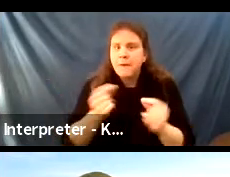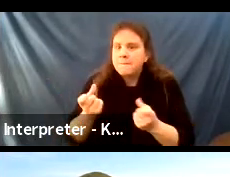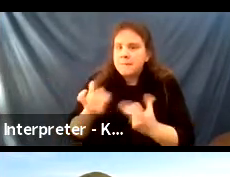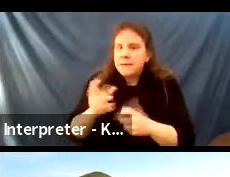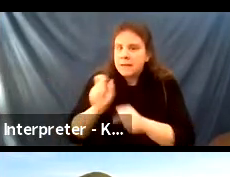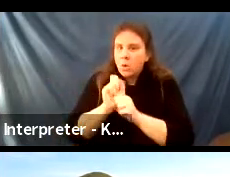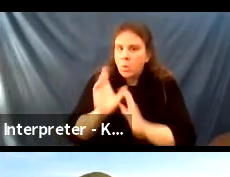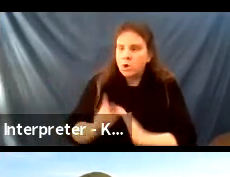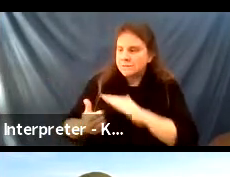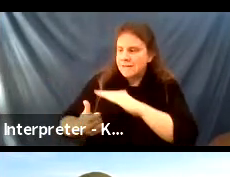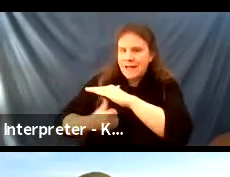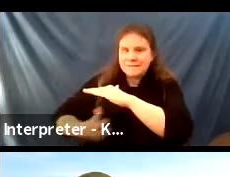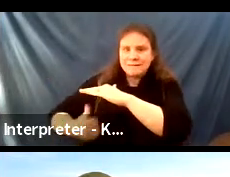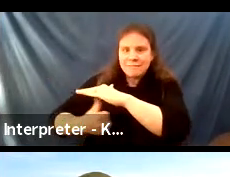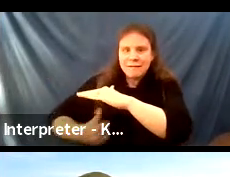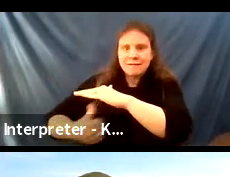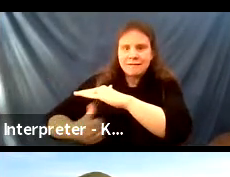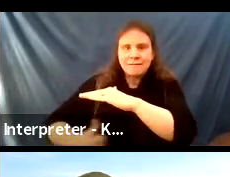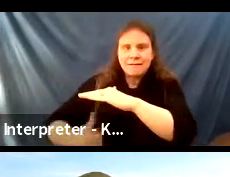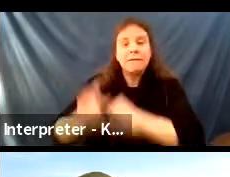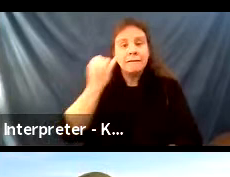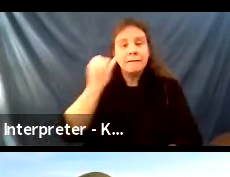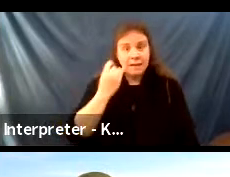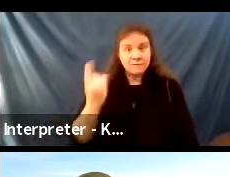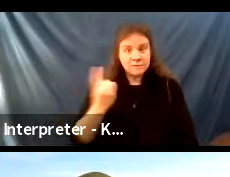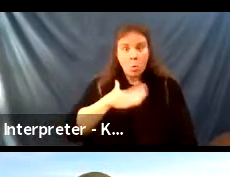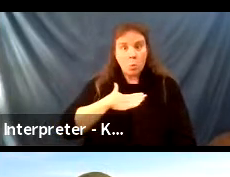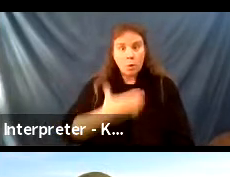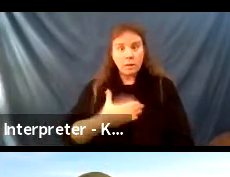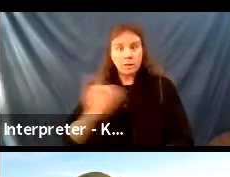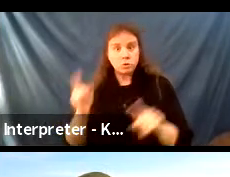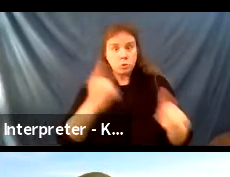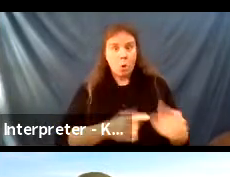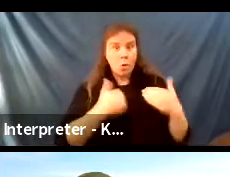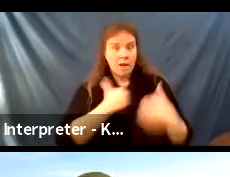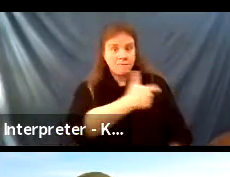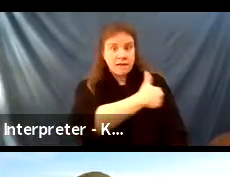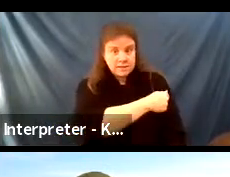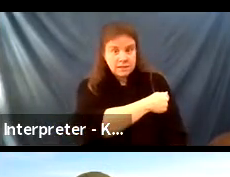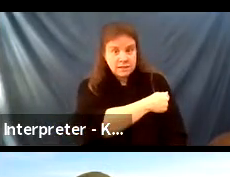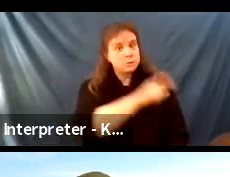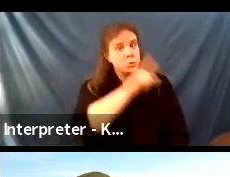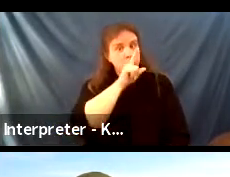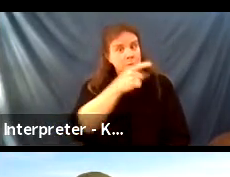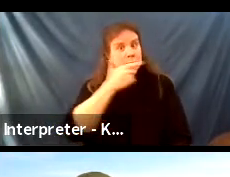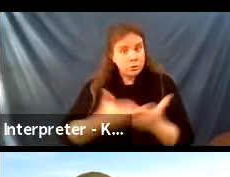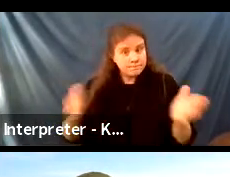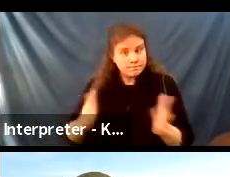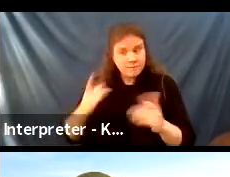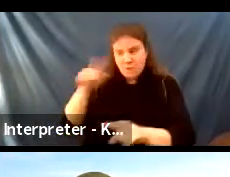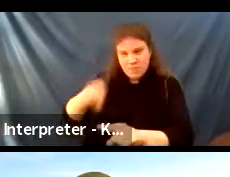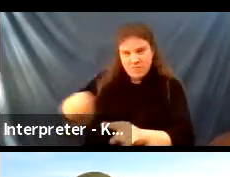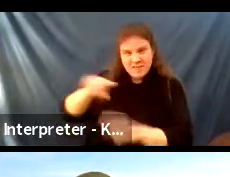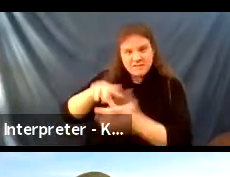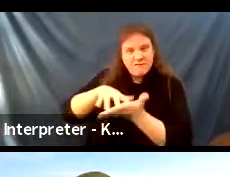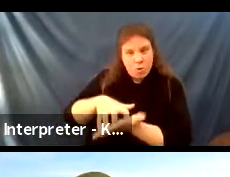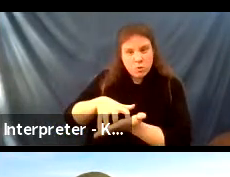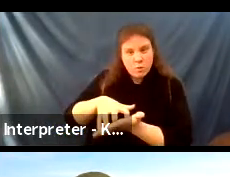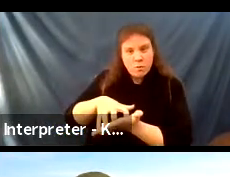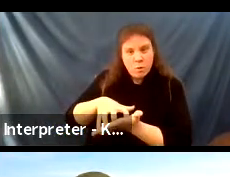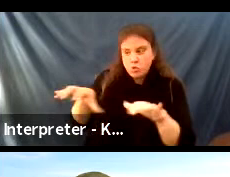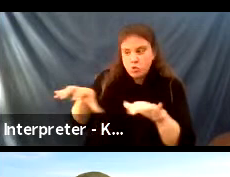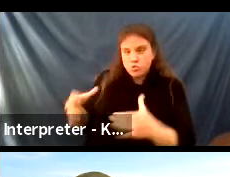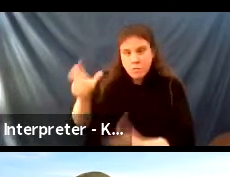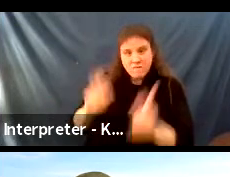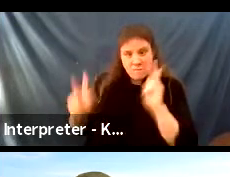And so if someone is actually willing to go get vaccinated, it behooves us to do that in such a vulnerable population. Well, Deanna, just